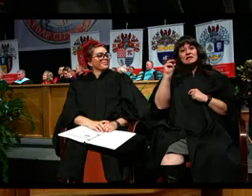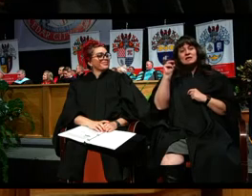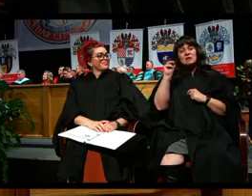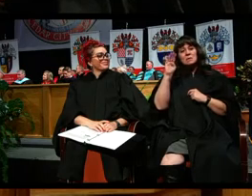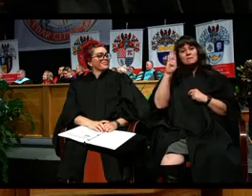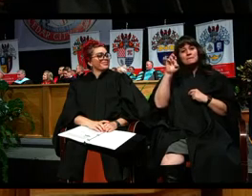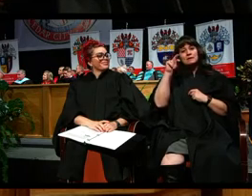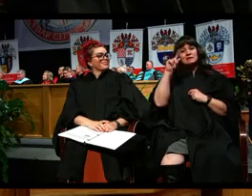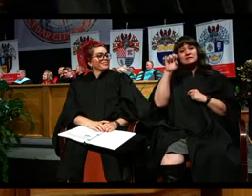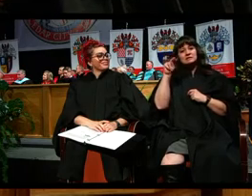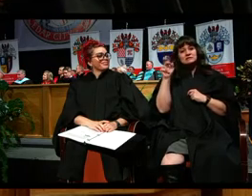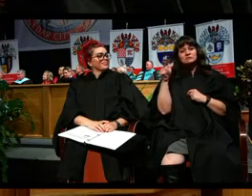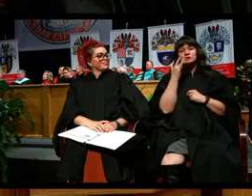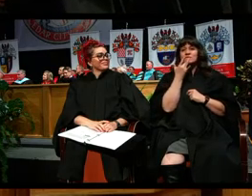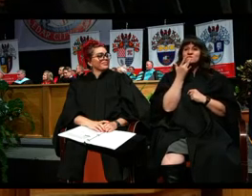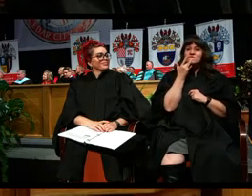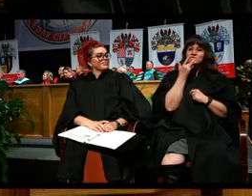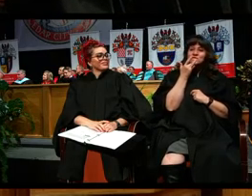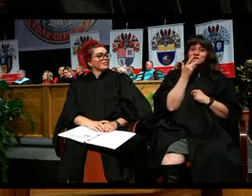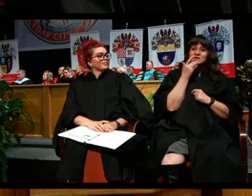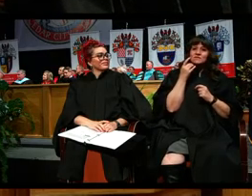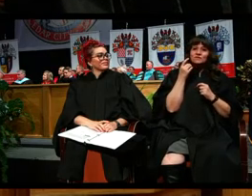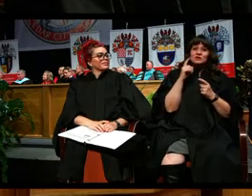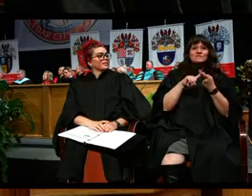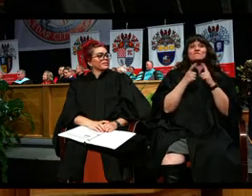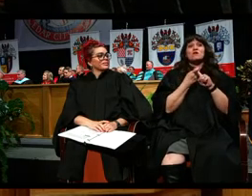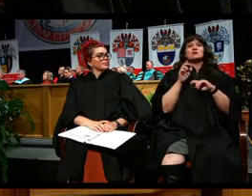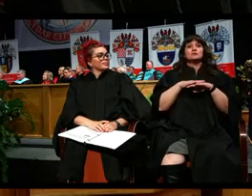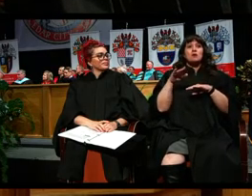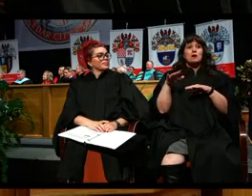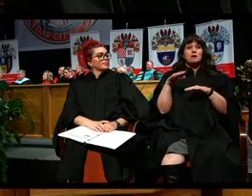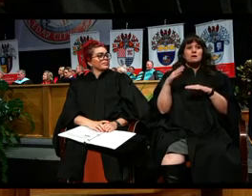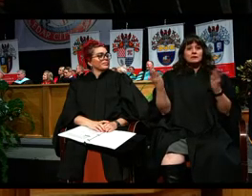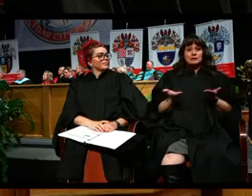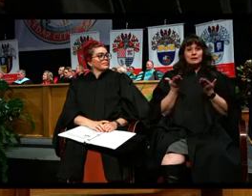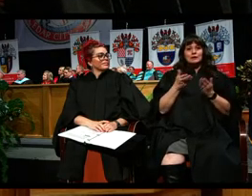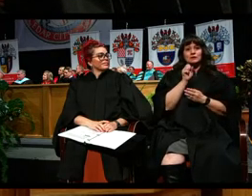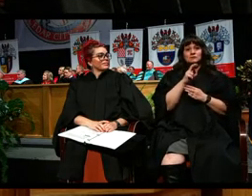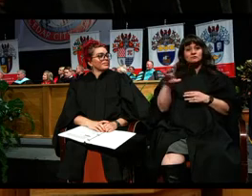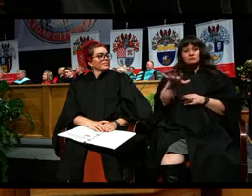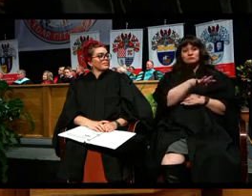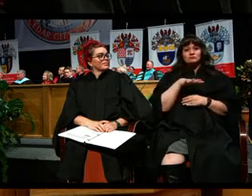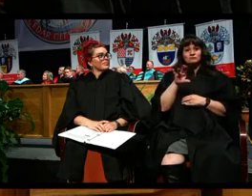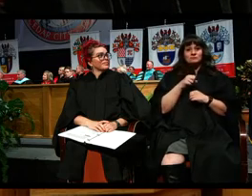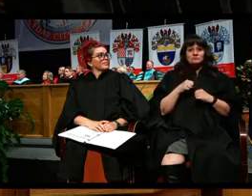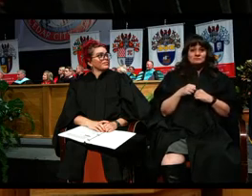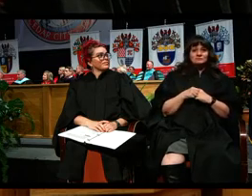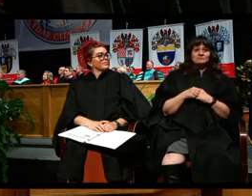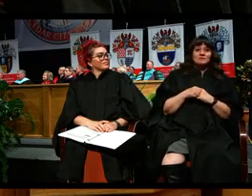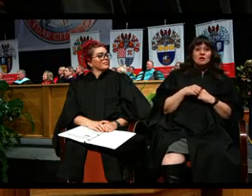very favorite people and closest friends on this campus. Earthquake Muldoon.